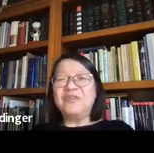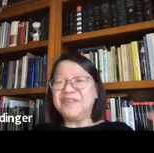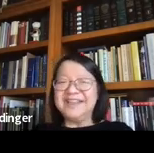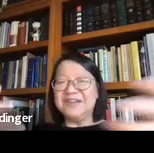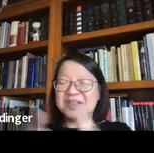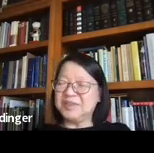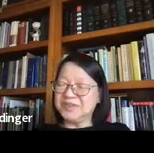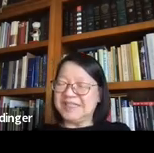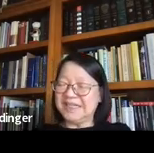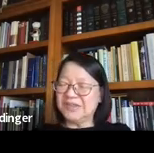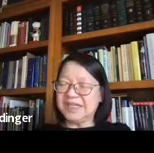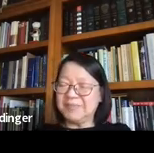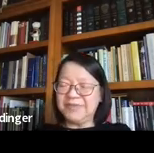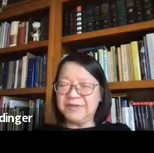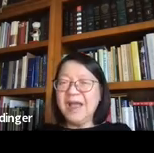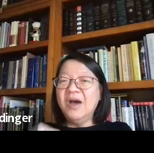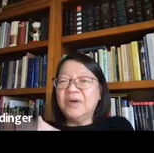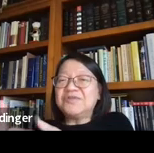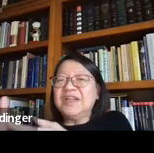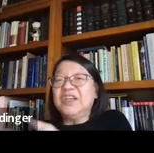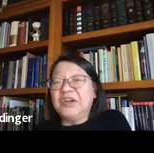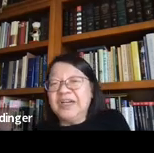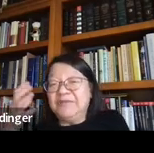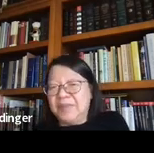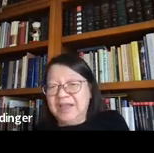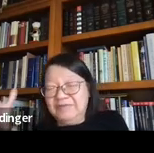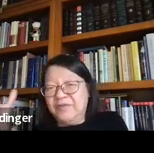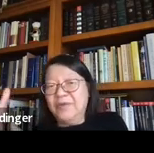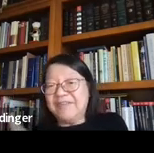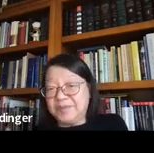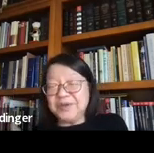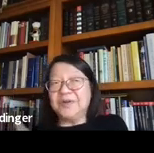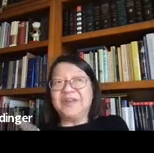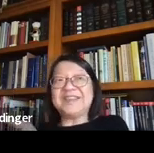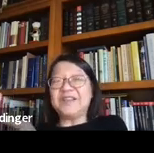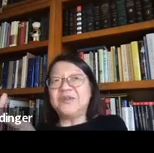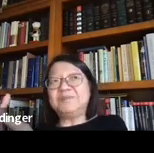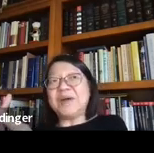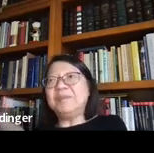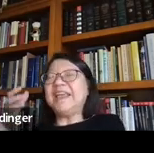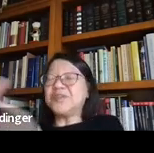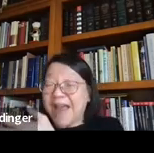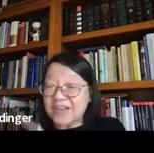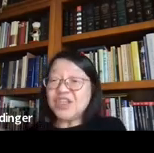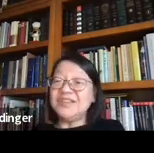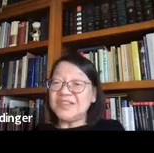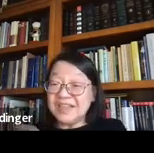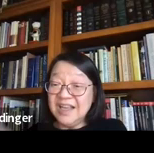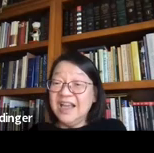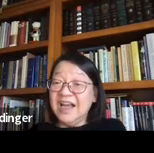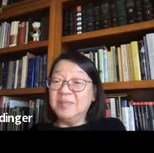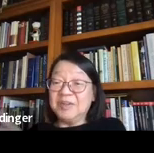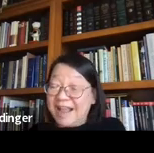And hopefully, you know, some of those details that come through. What's really good from what I've observed is that those public